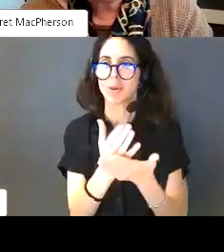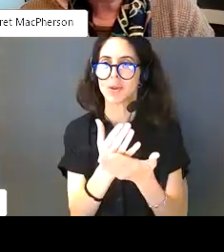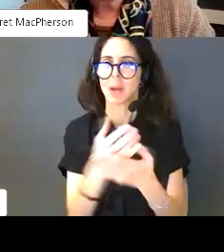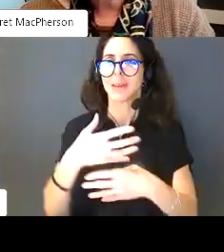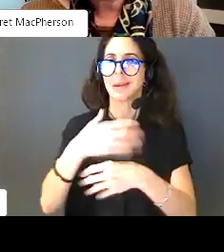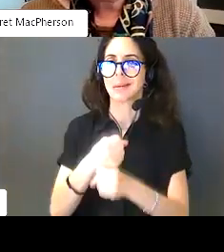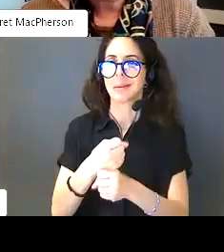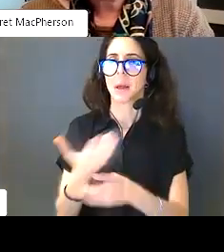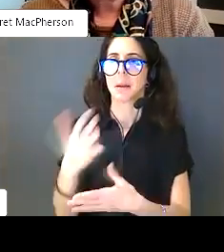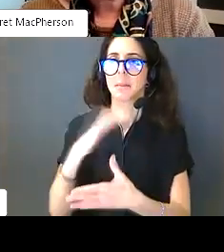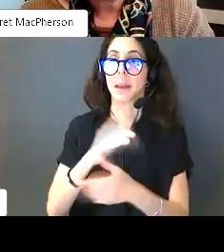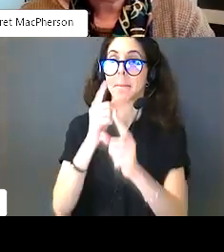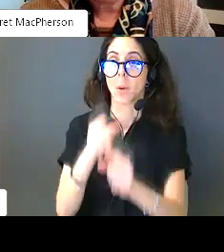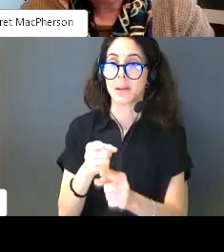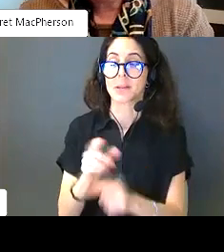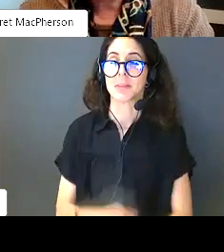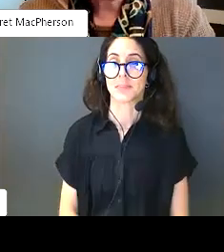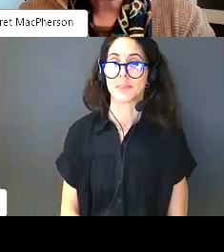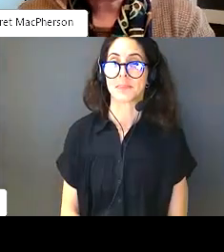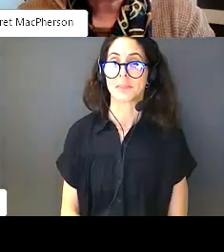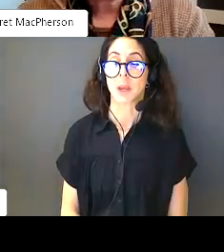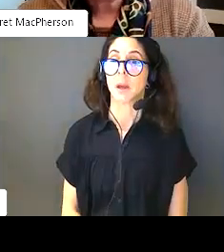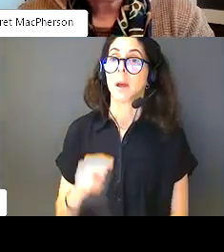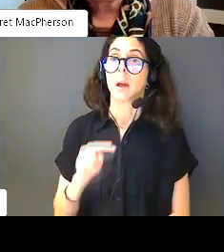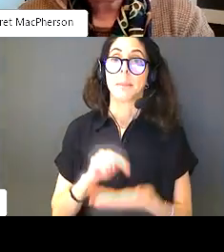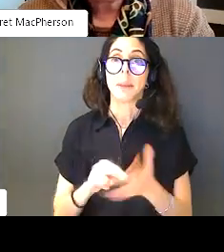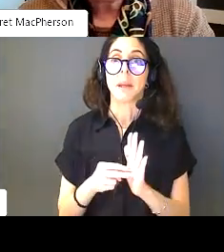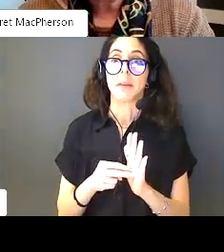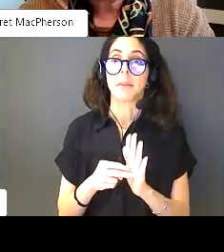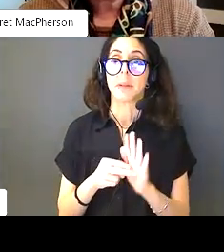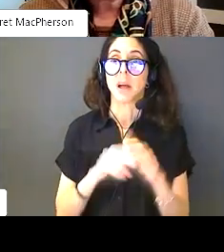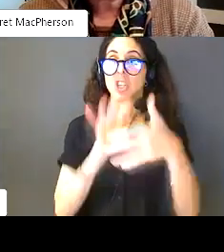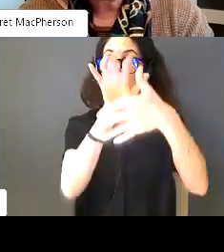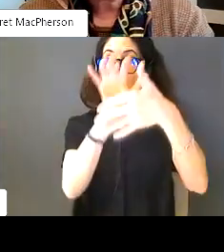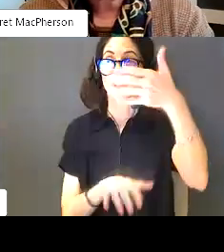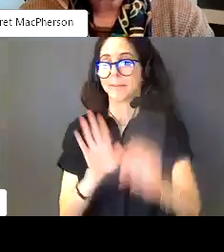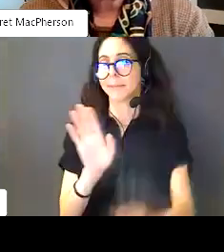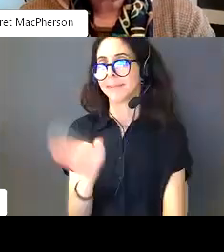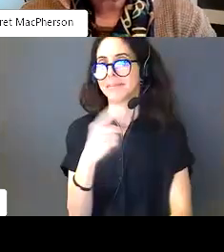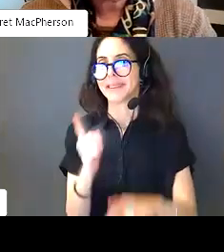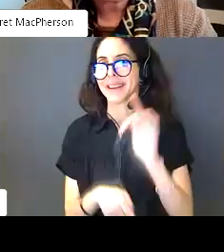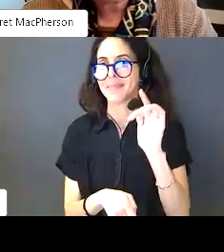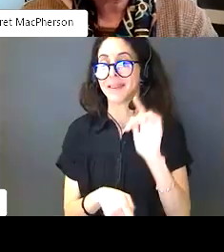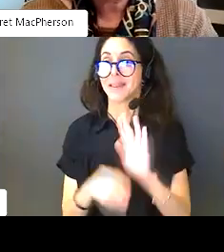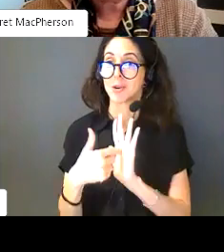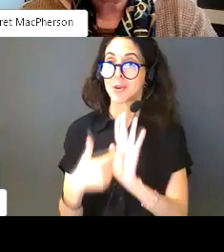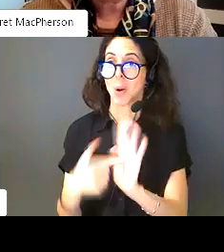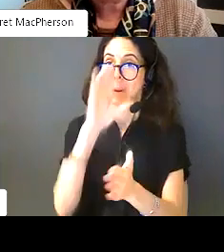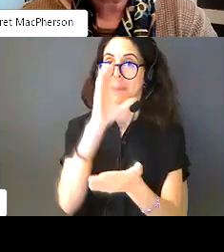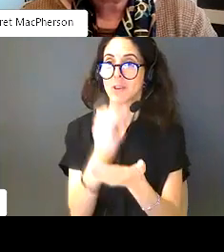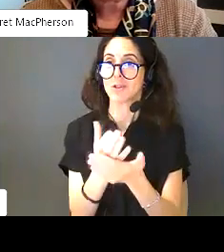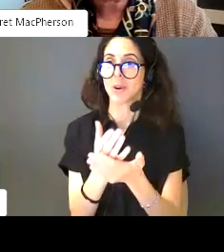the section before. So if you want to skip to a picture, they'll give you the substance of each